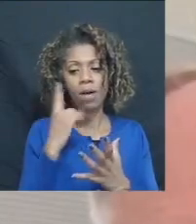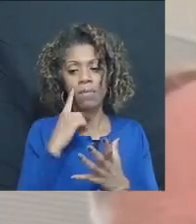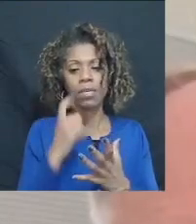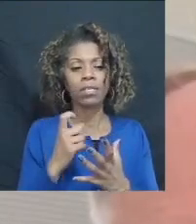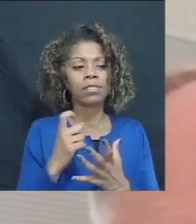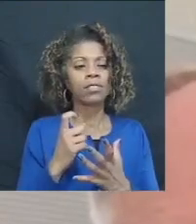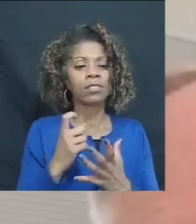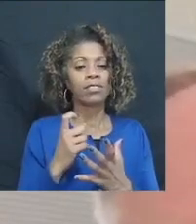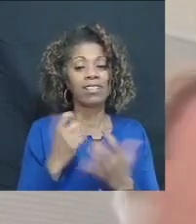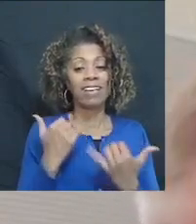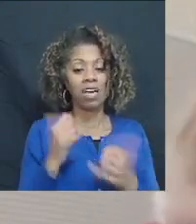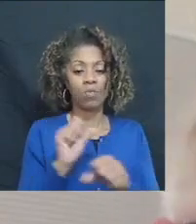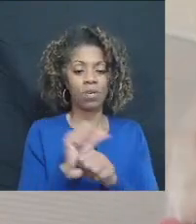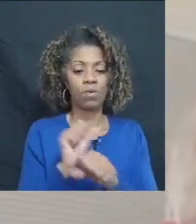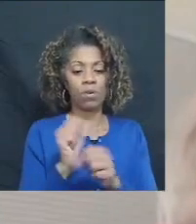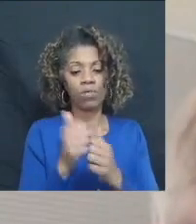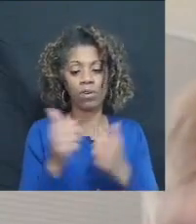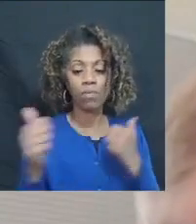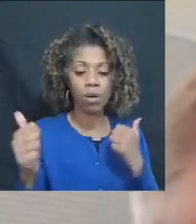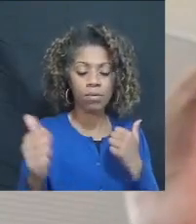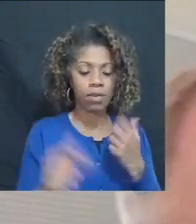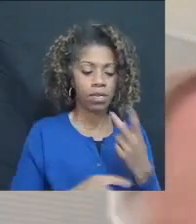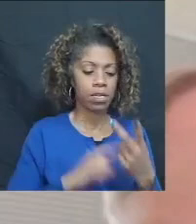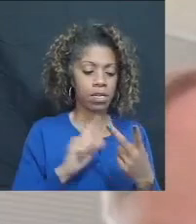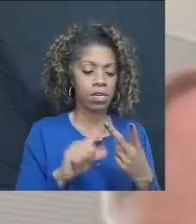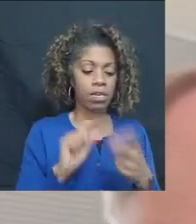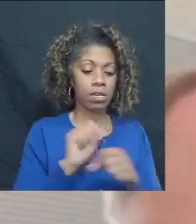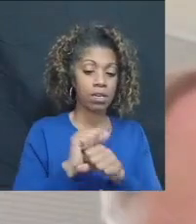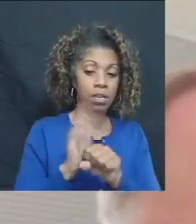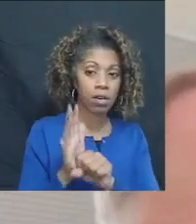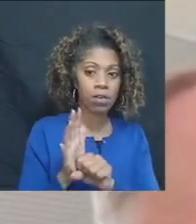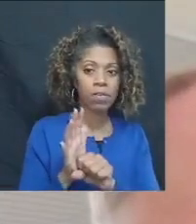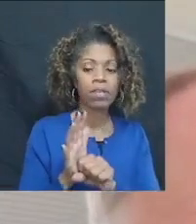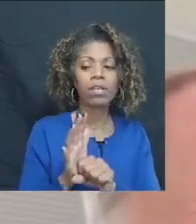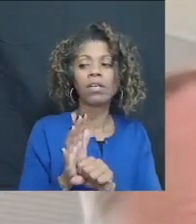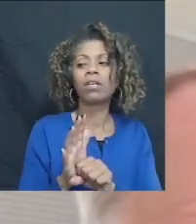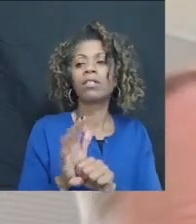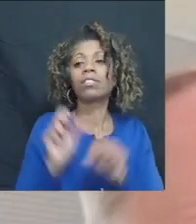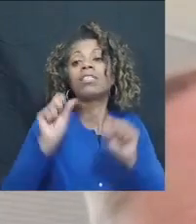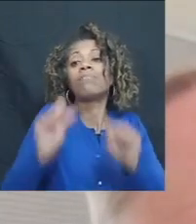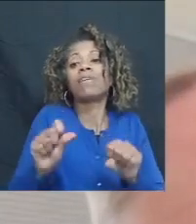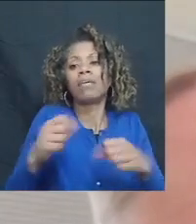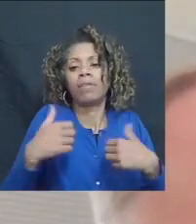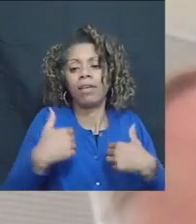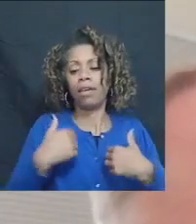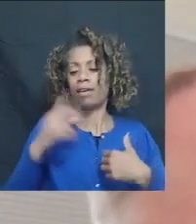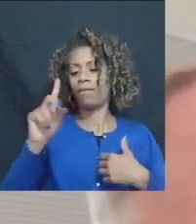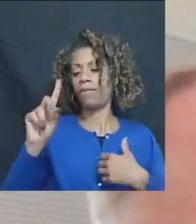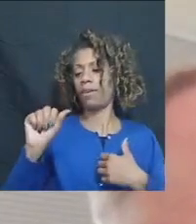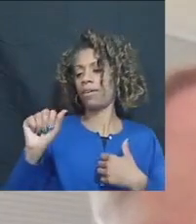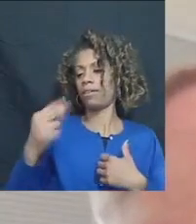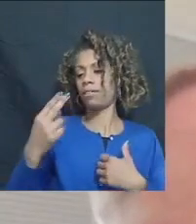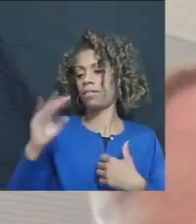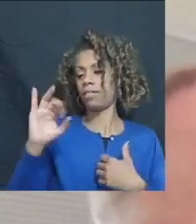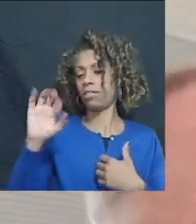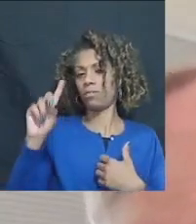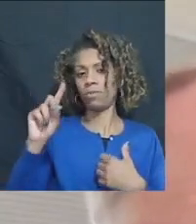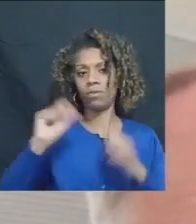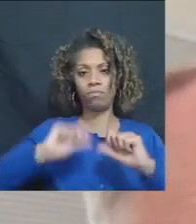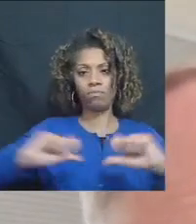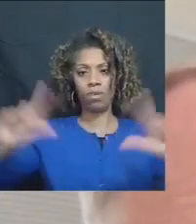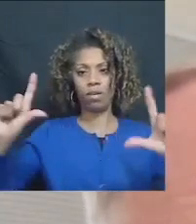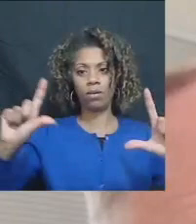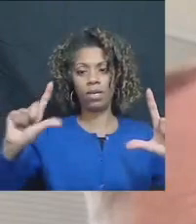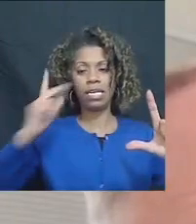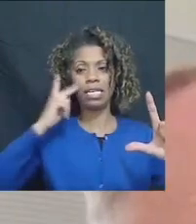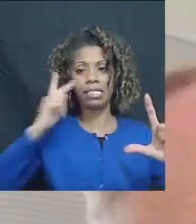But to be able to have dashboards and look at our own data is just incredibly valuable. So we've done that. And along with that, we've